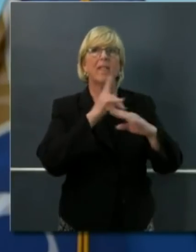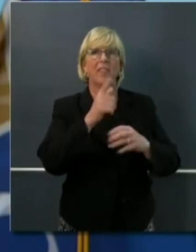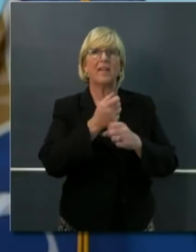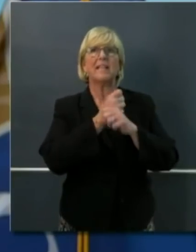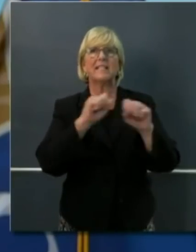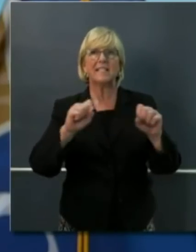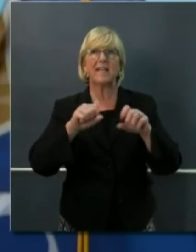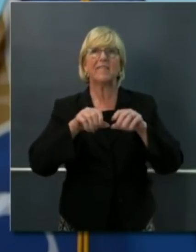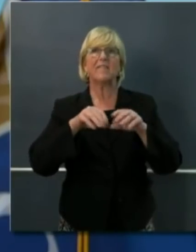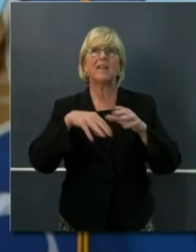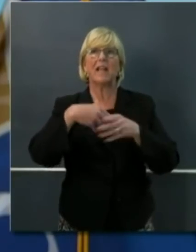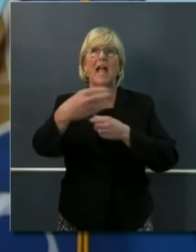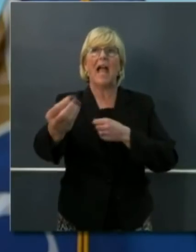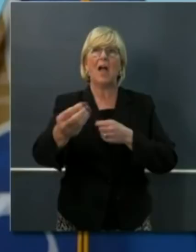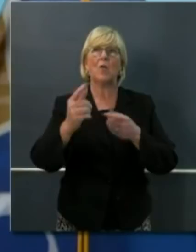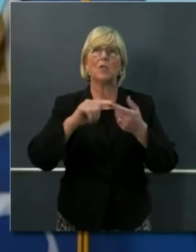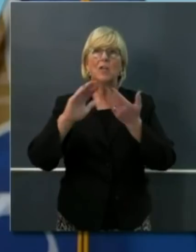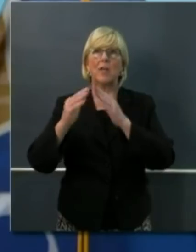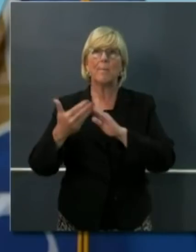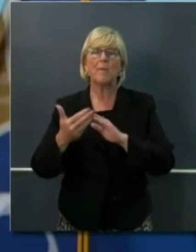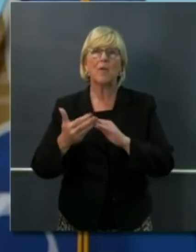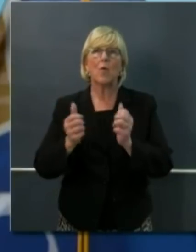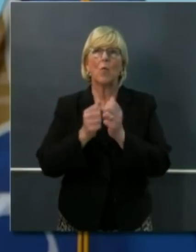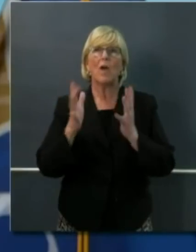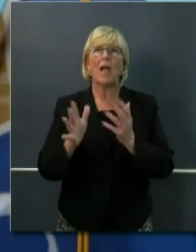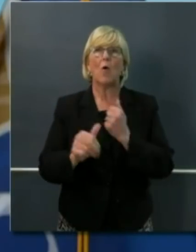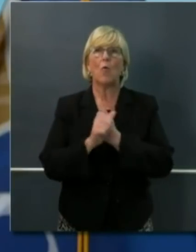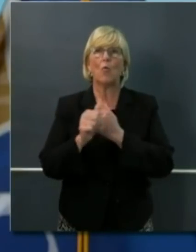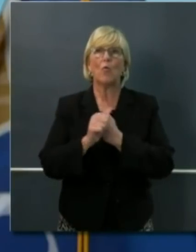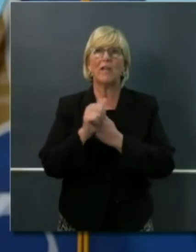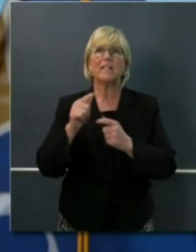into their communities without either the risk of